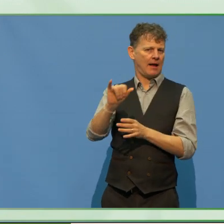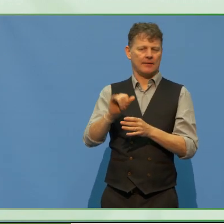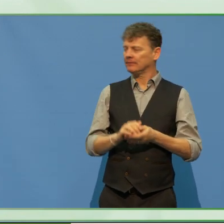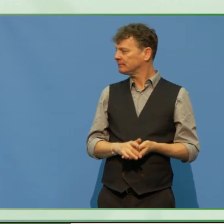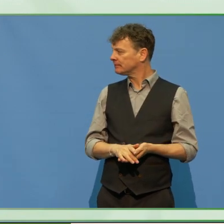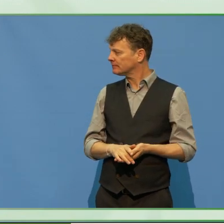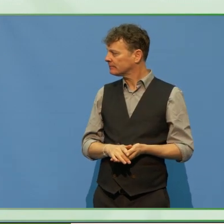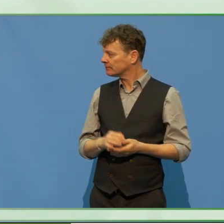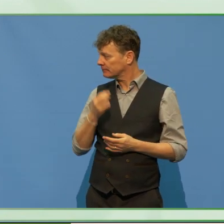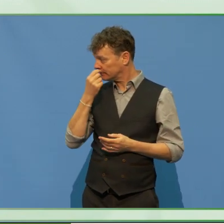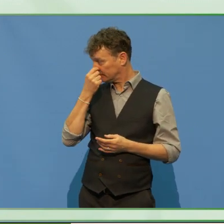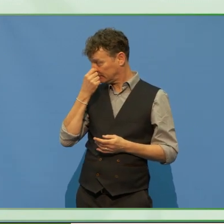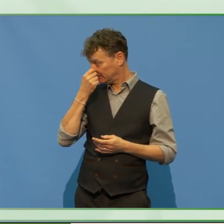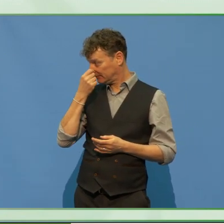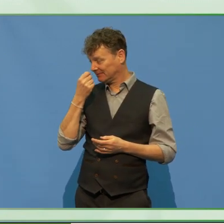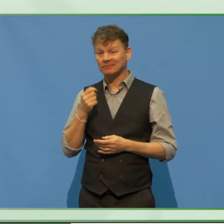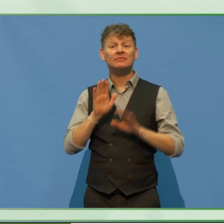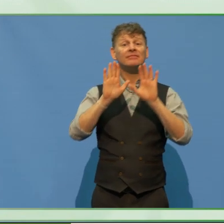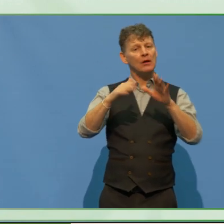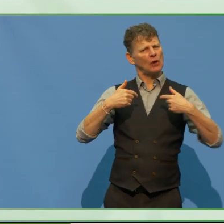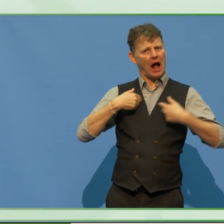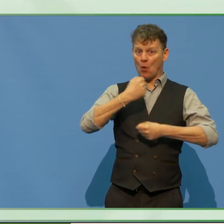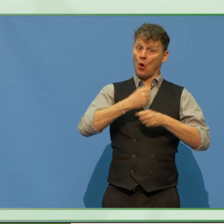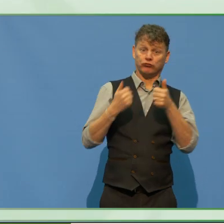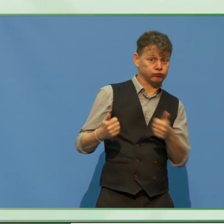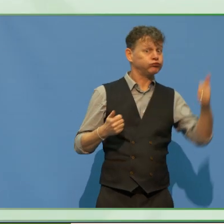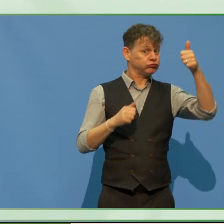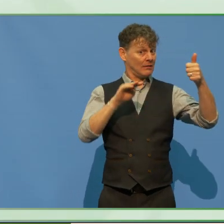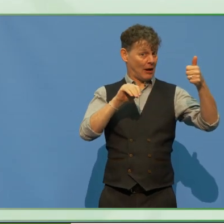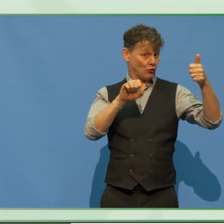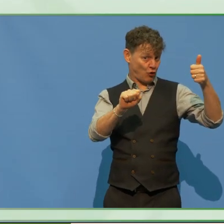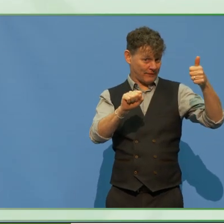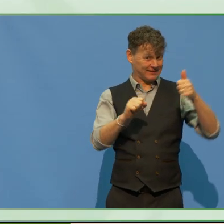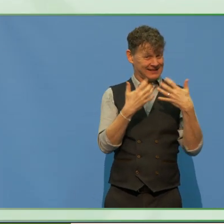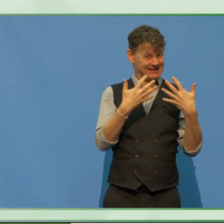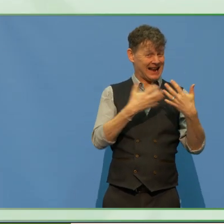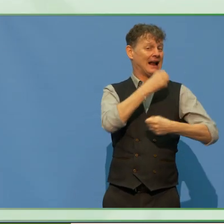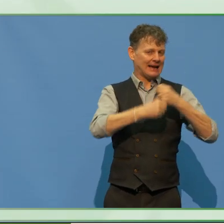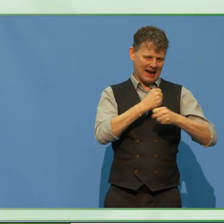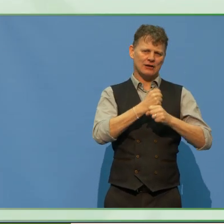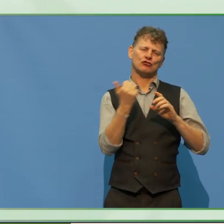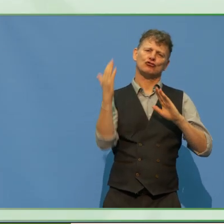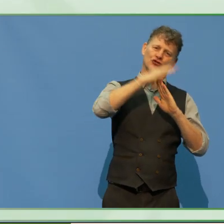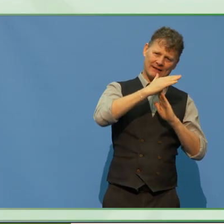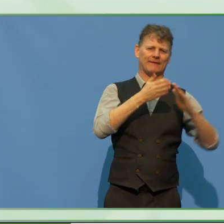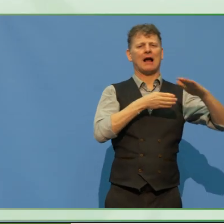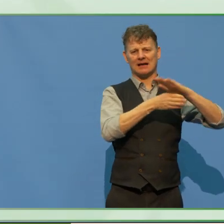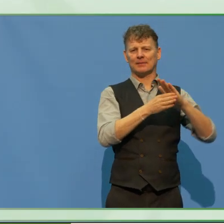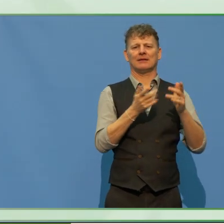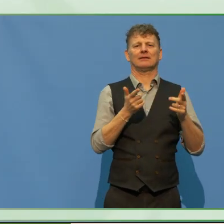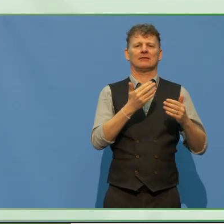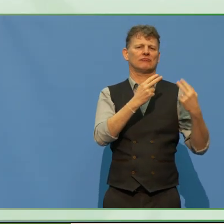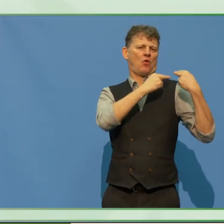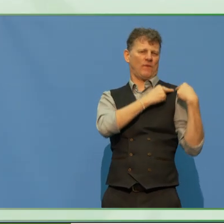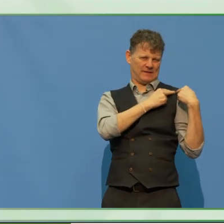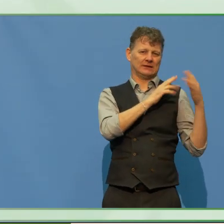you a sense, I am in a new role at Microsoft. I have just spent 10 years as the Chief Accessibility Officer. And my new role,